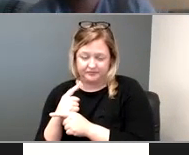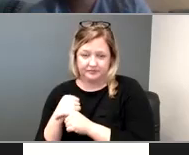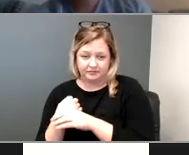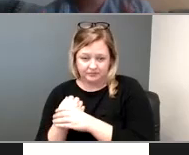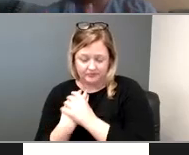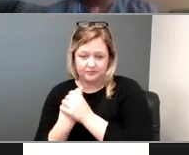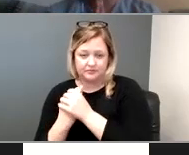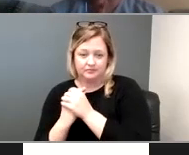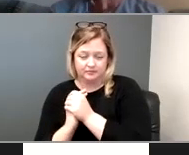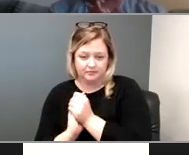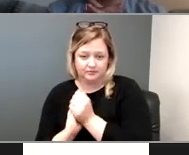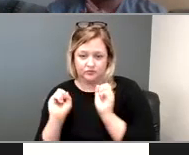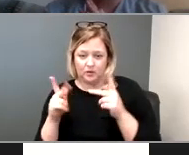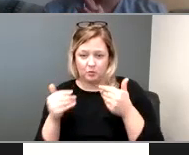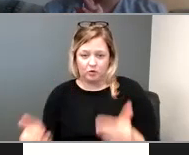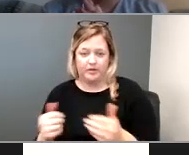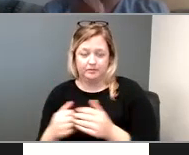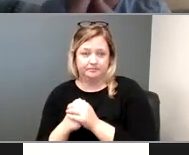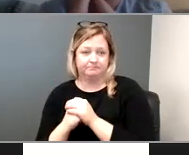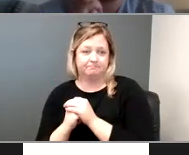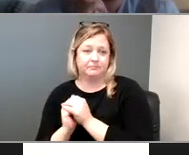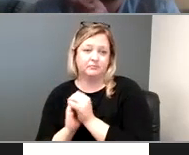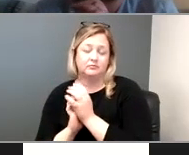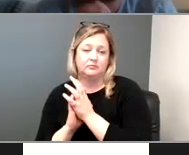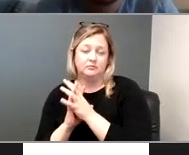Okay, so let's move on. Yes.